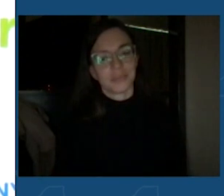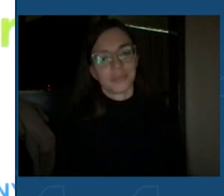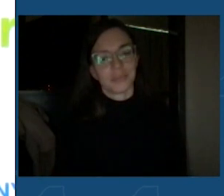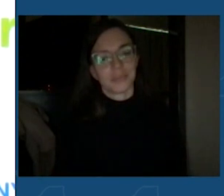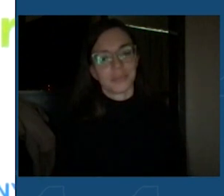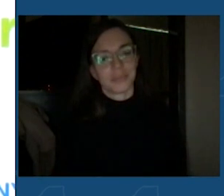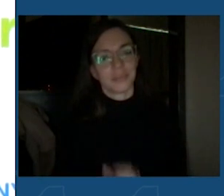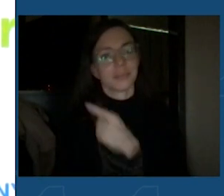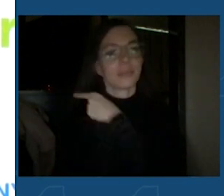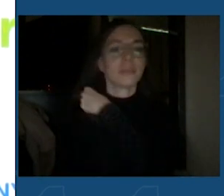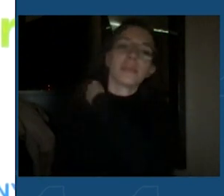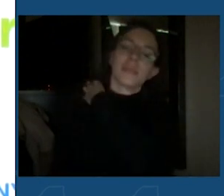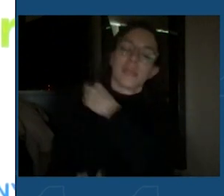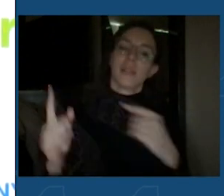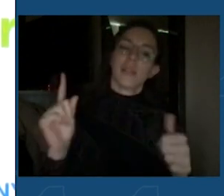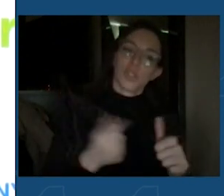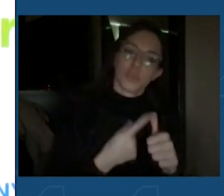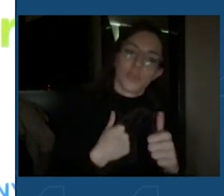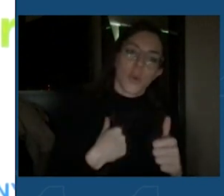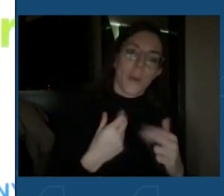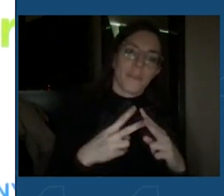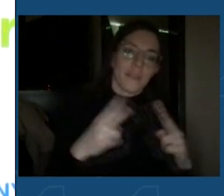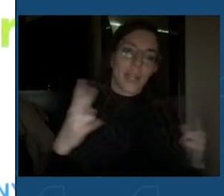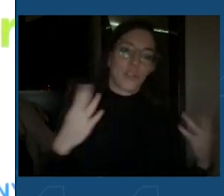First of all, I'm very grateful to